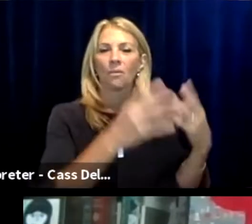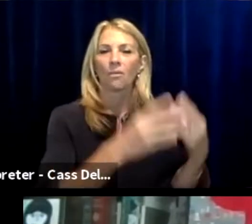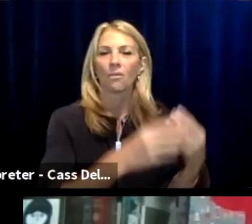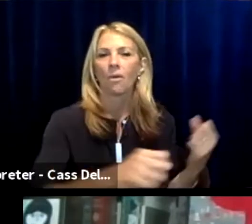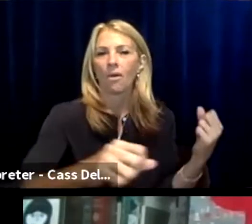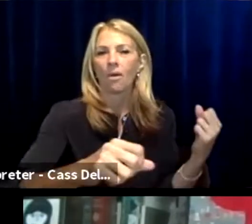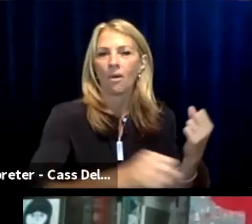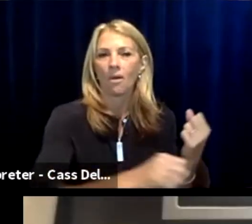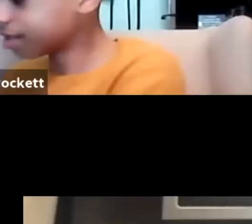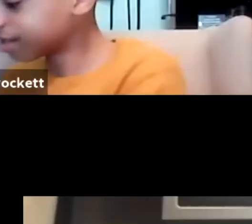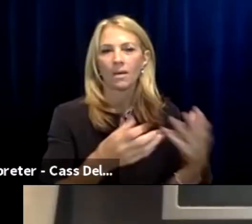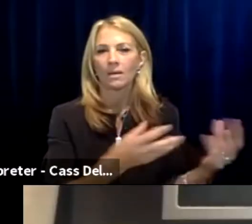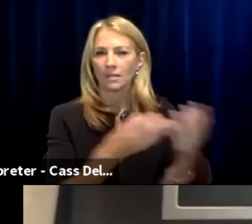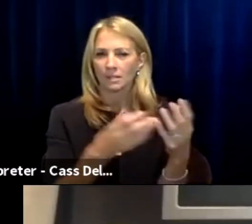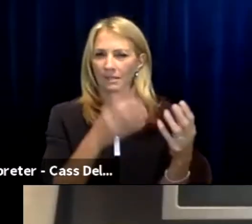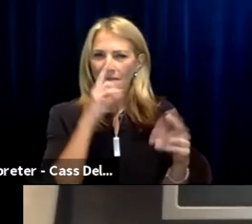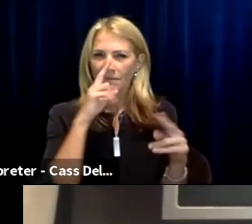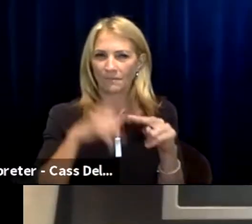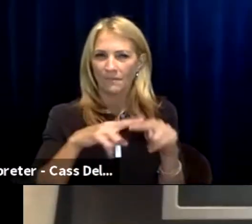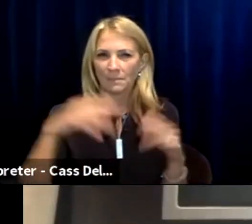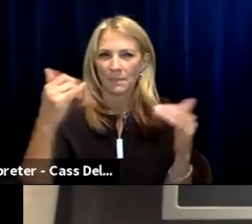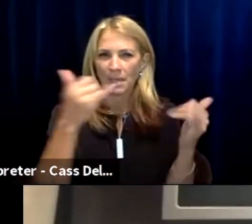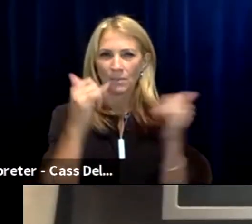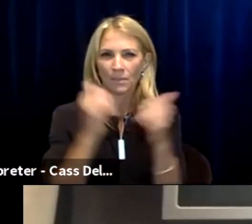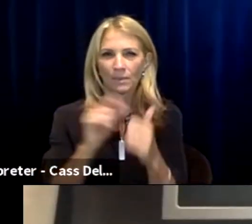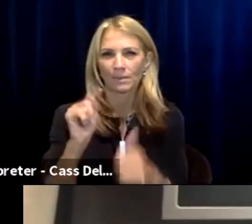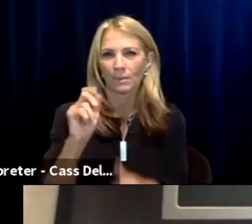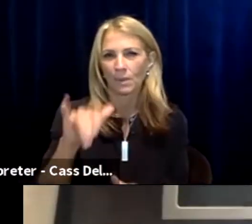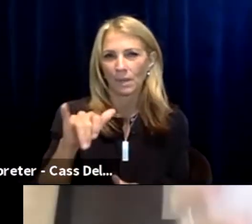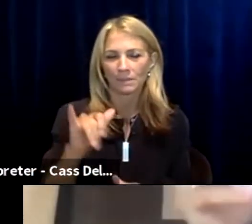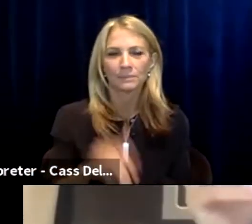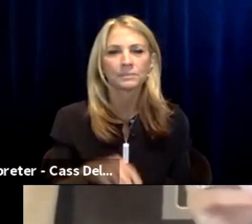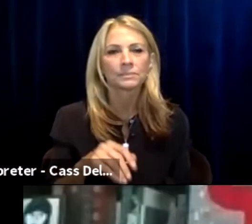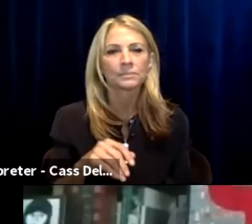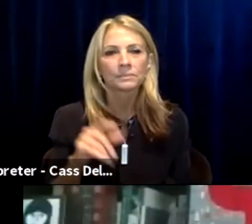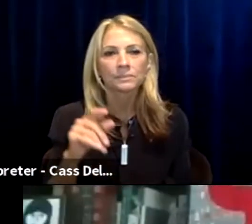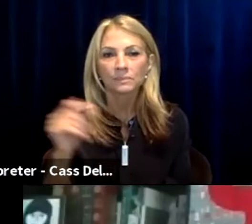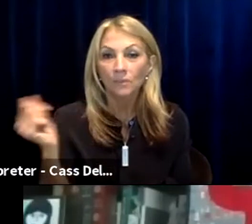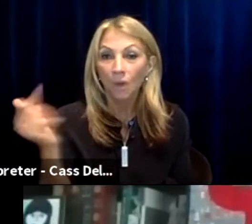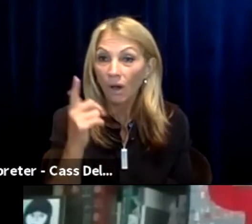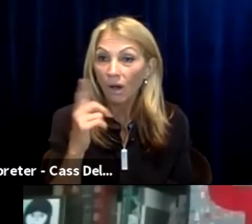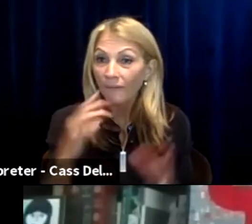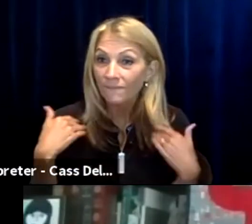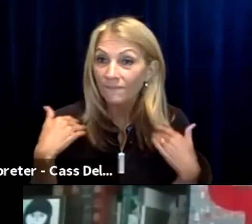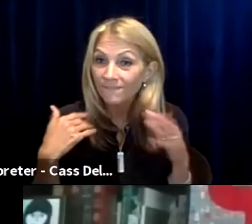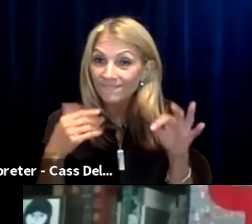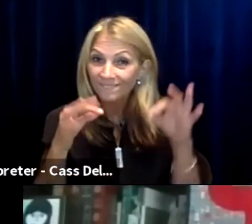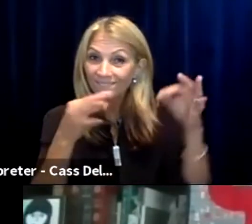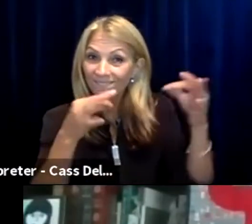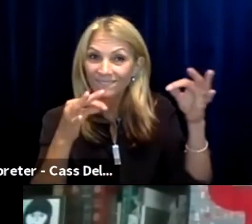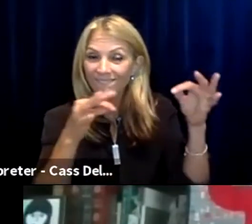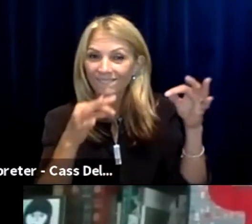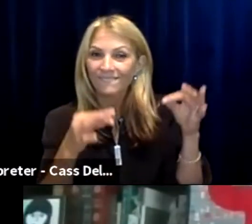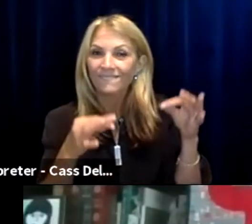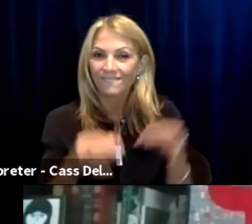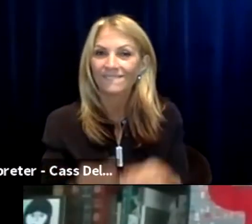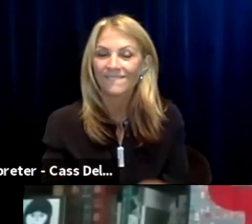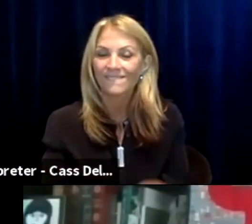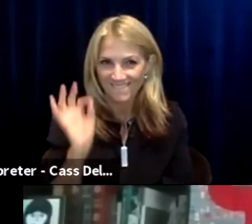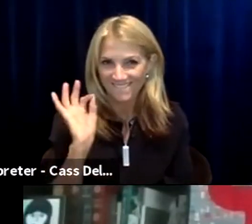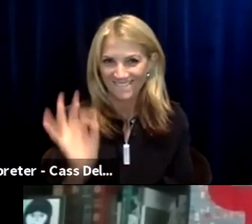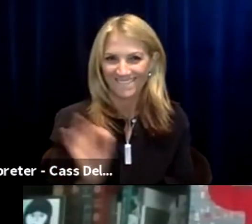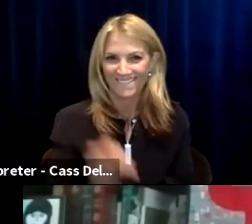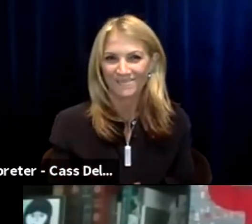Amazing. Okay, are we all good? I think everyone's ready to pour. All